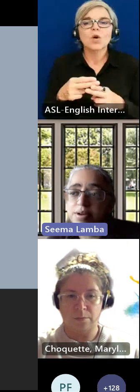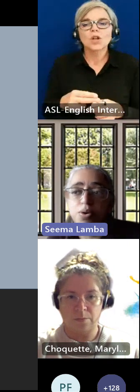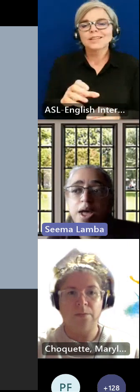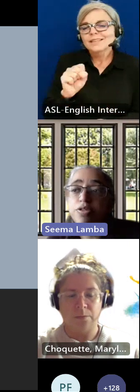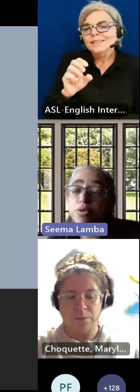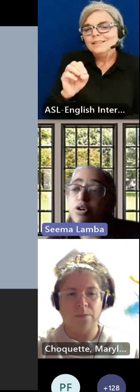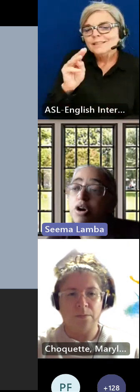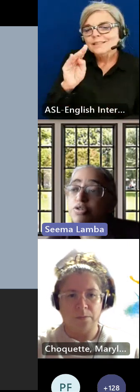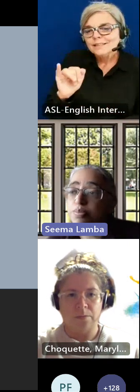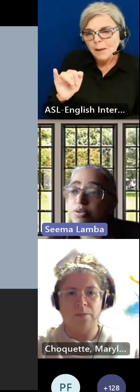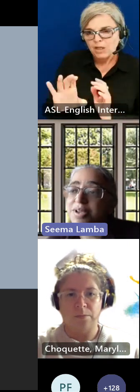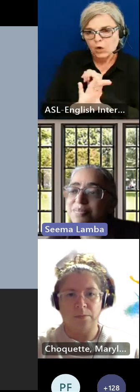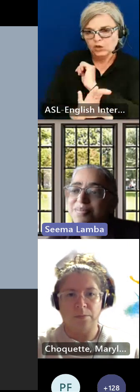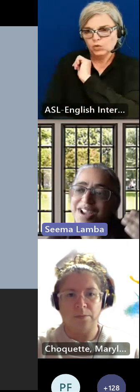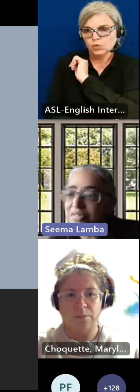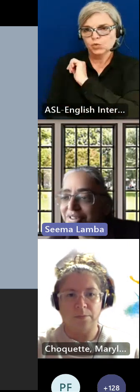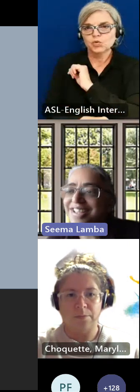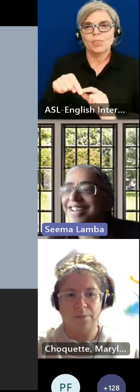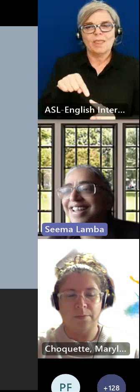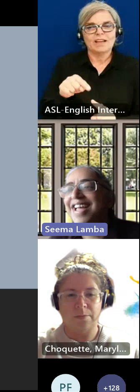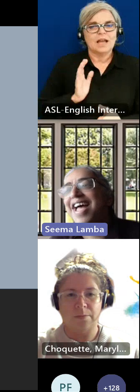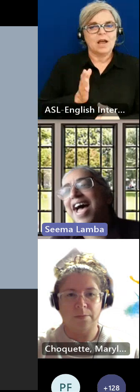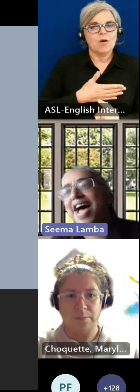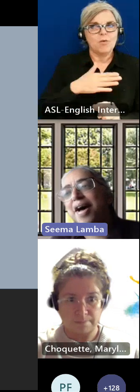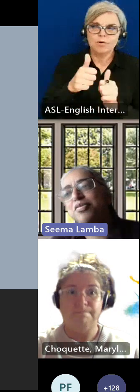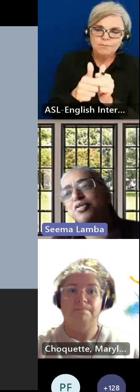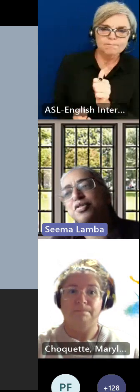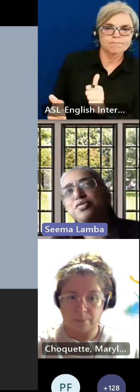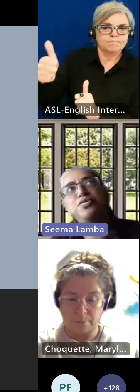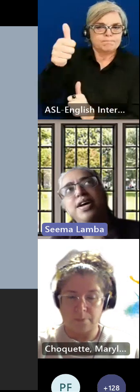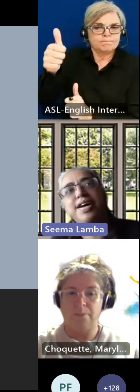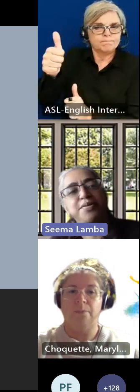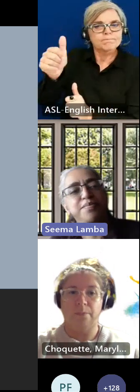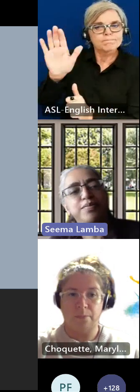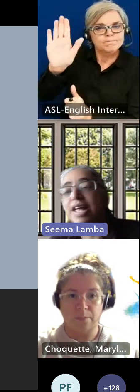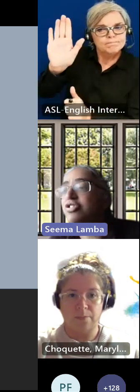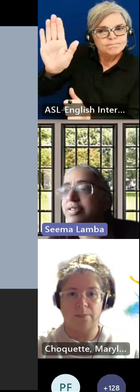semi-constitutional, right? So those are our supreme governing